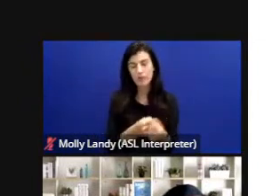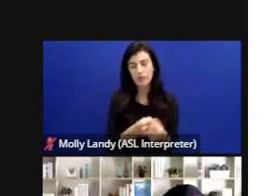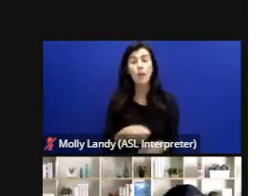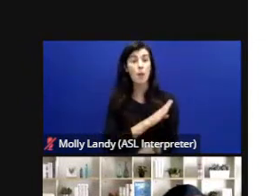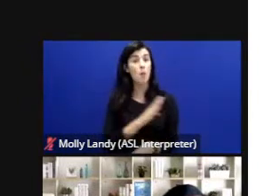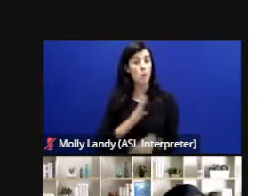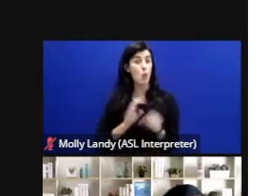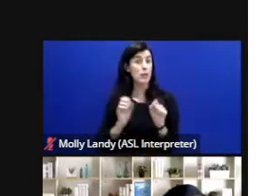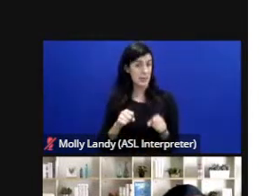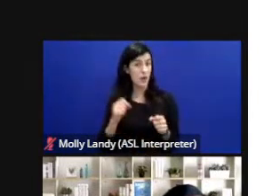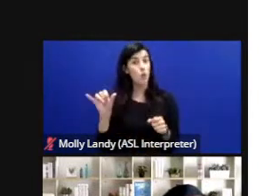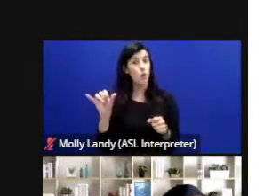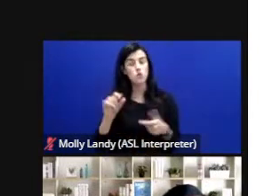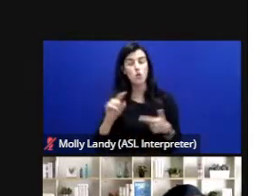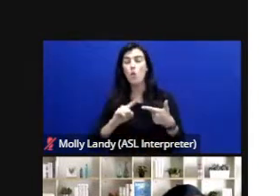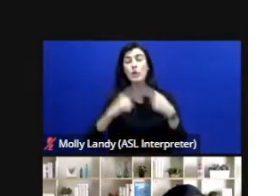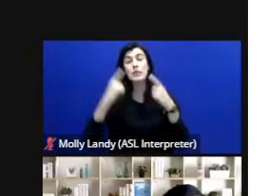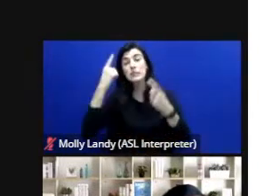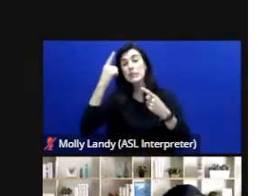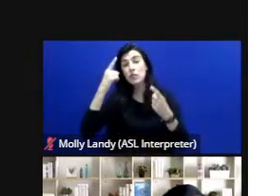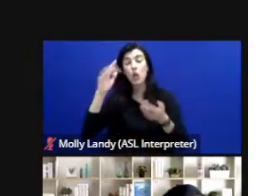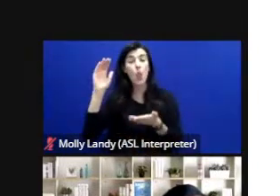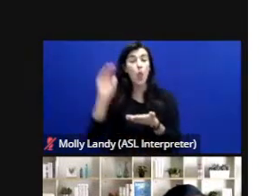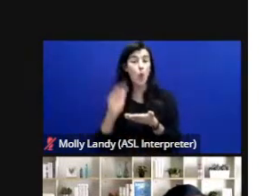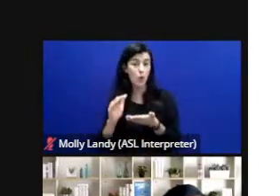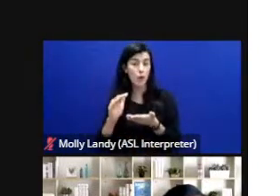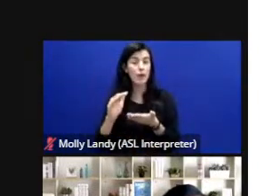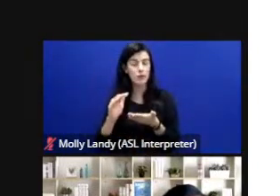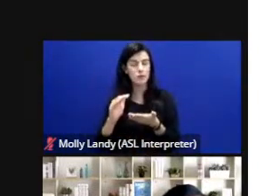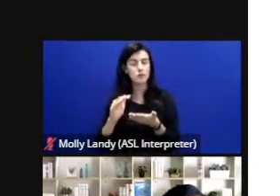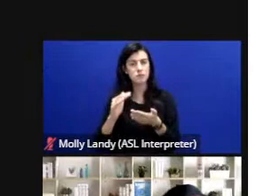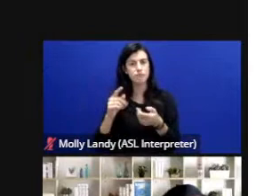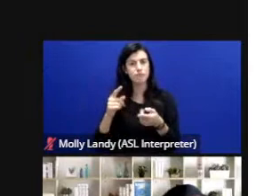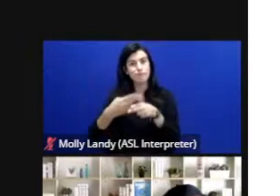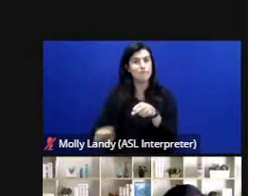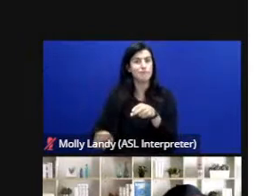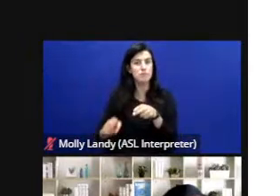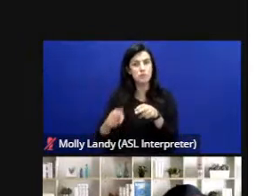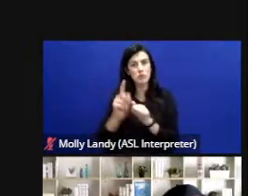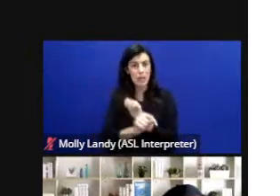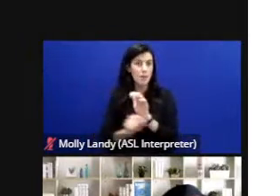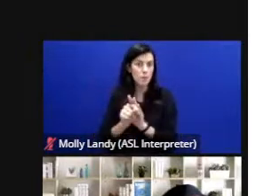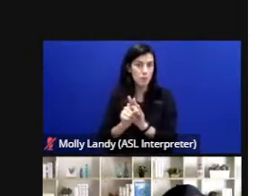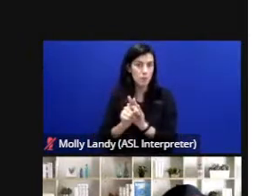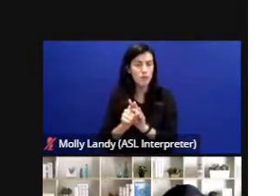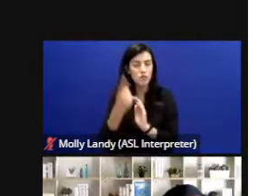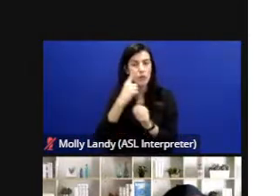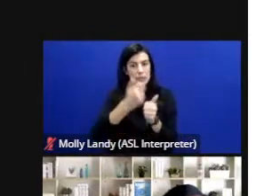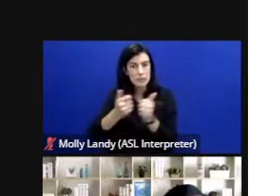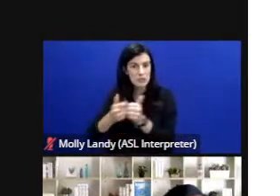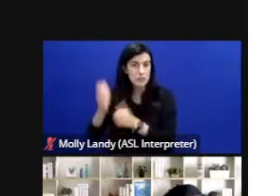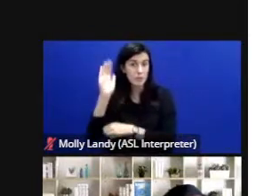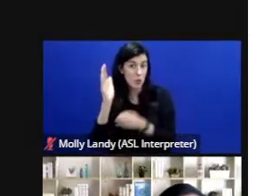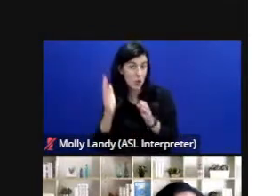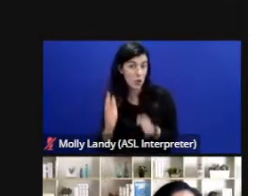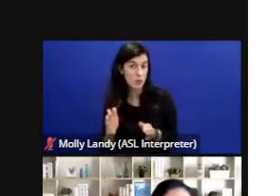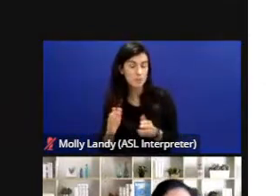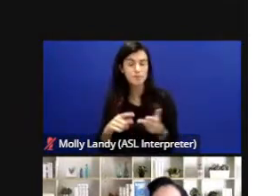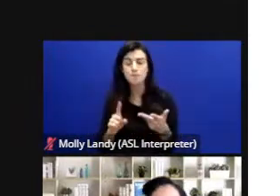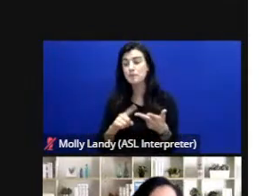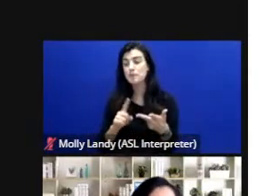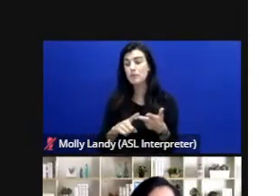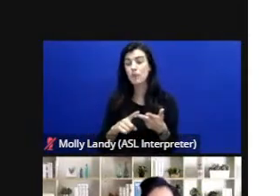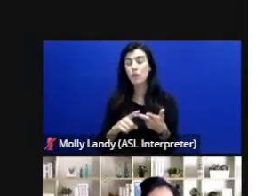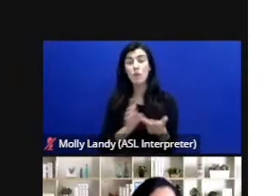board could consider lowering the amount of time given to each public speaker. The board could also set an